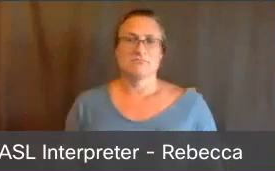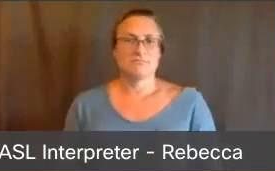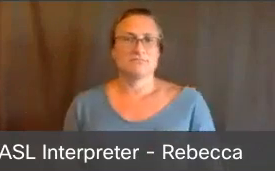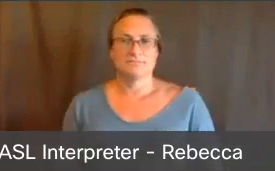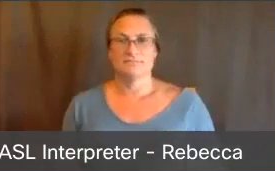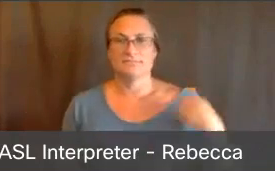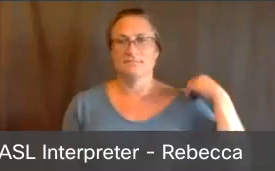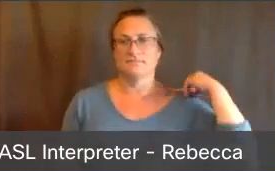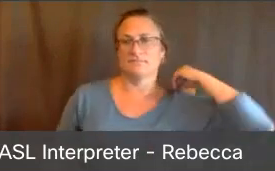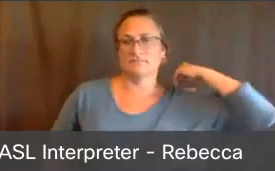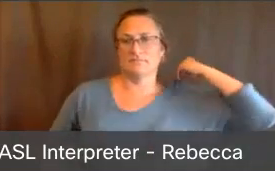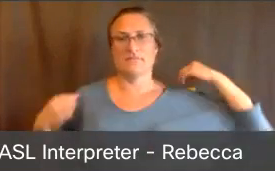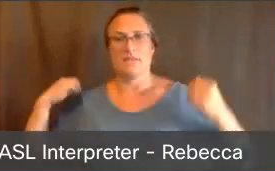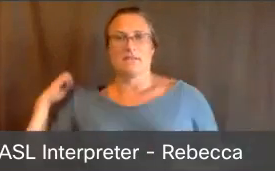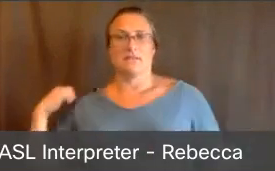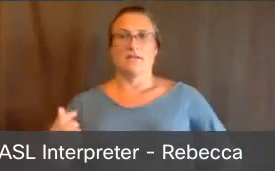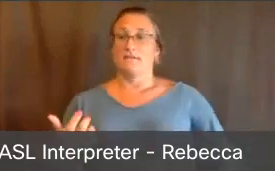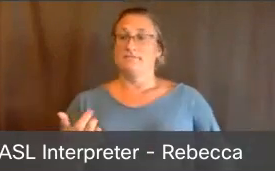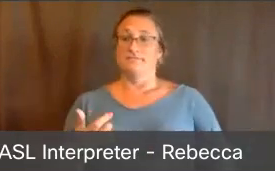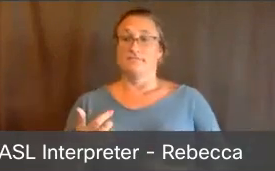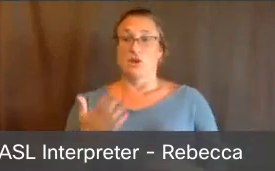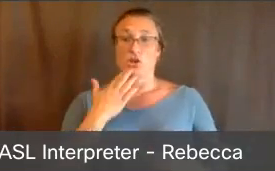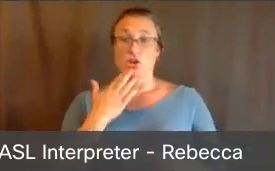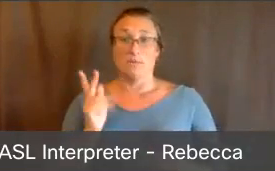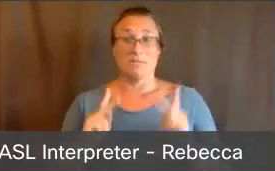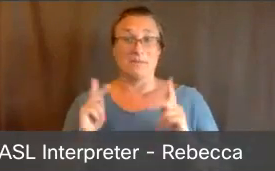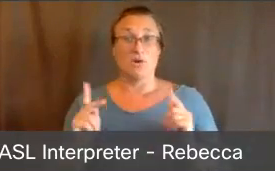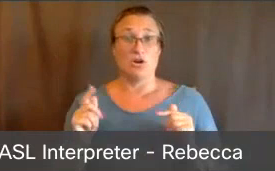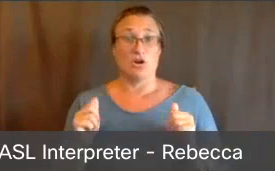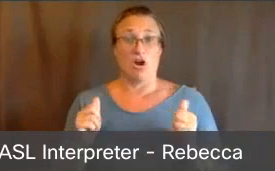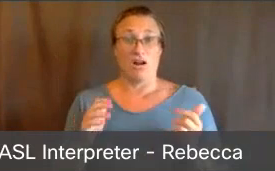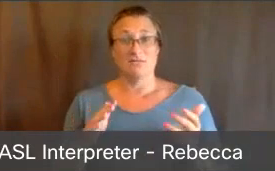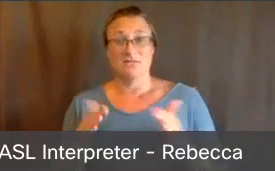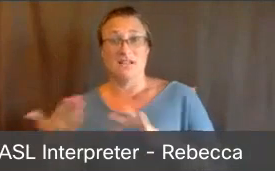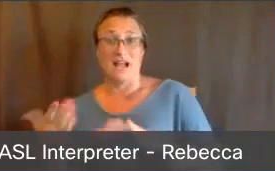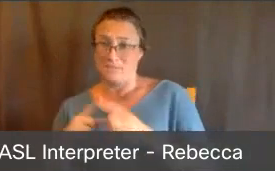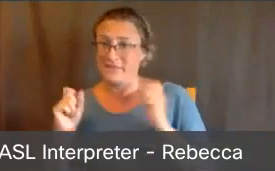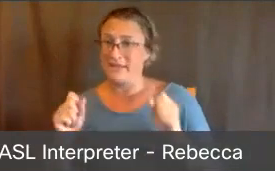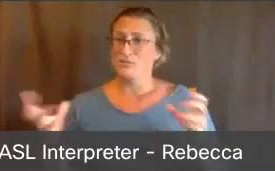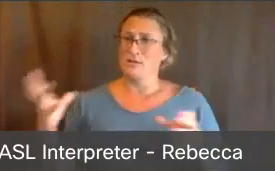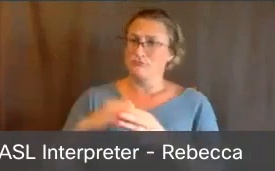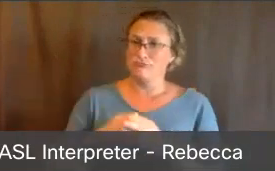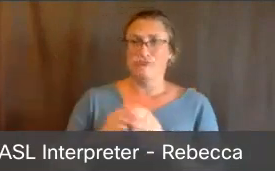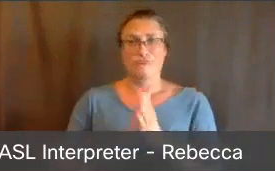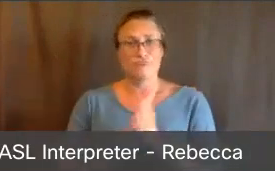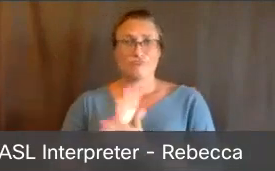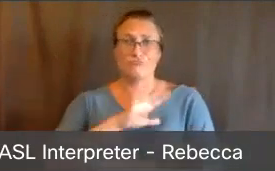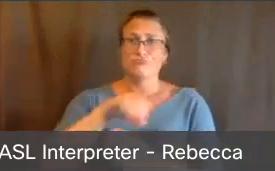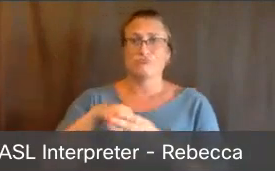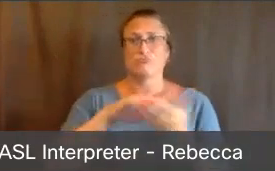because it's taking away good lives that could be productive, that could be contributing to who we are as